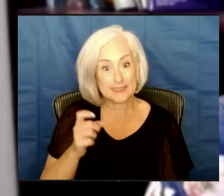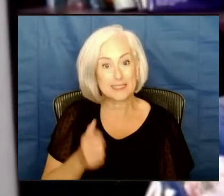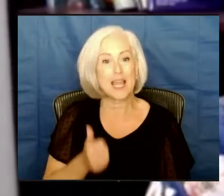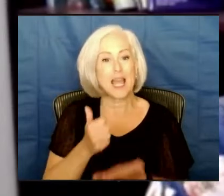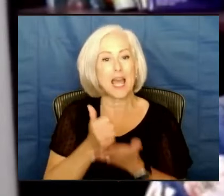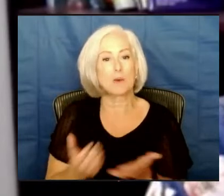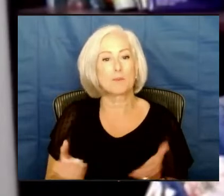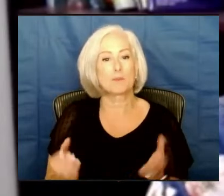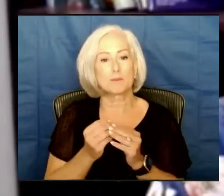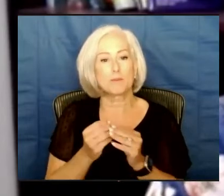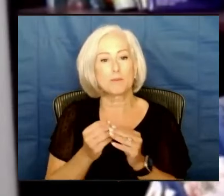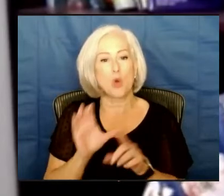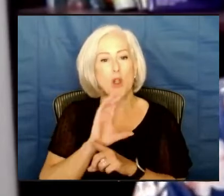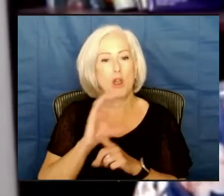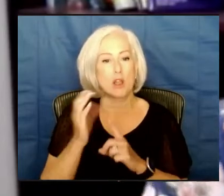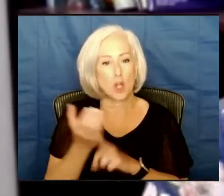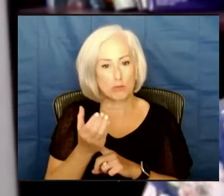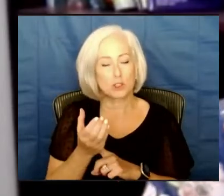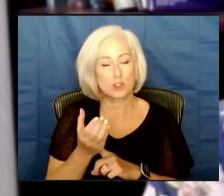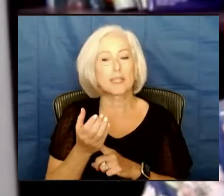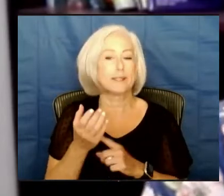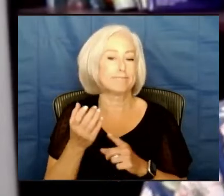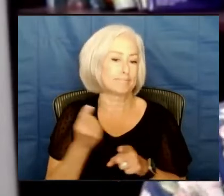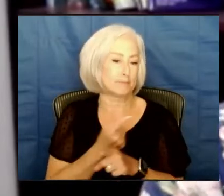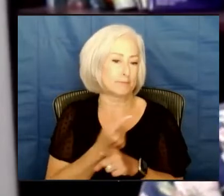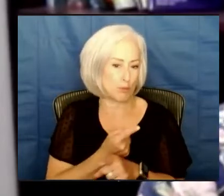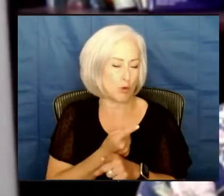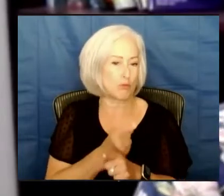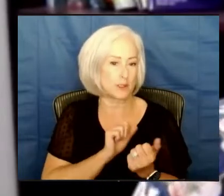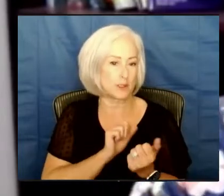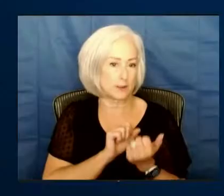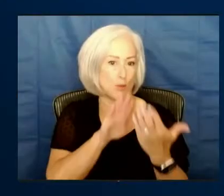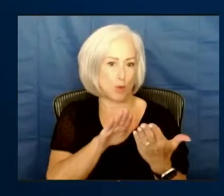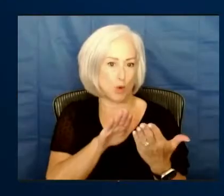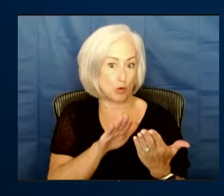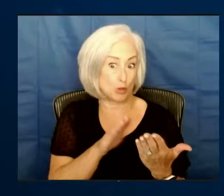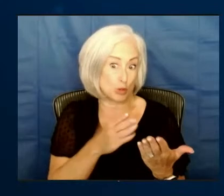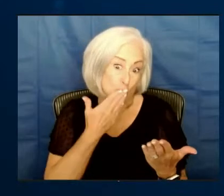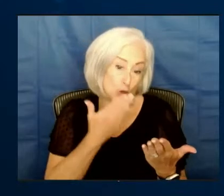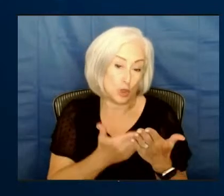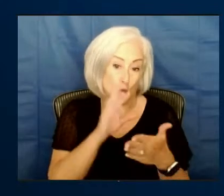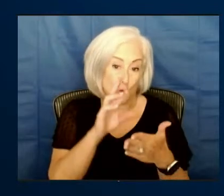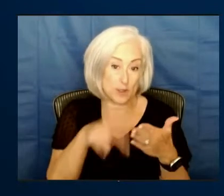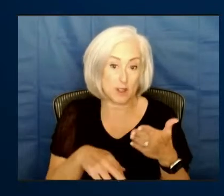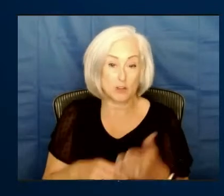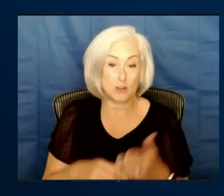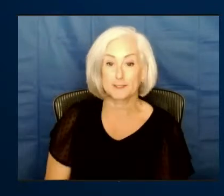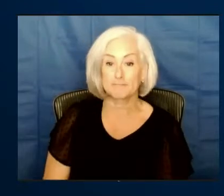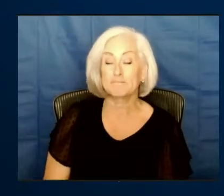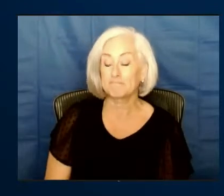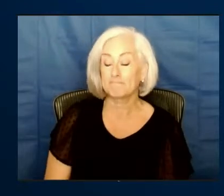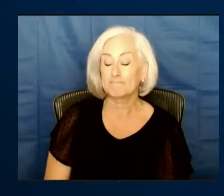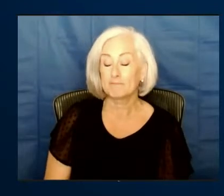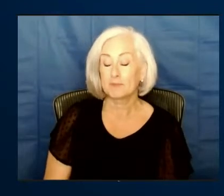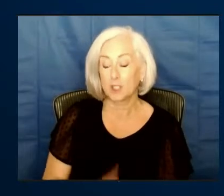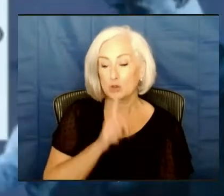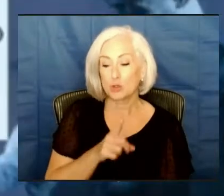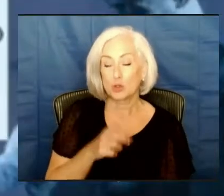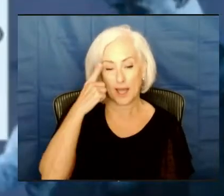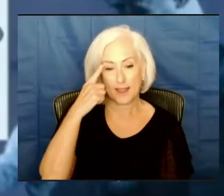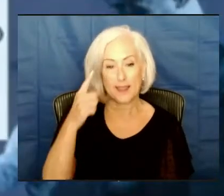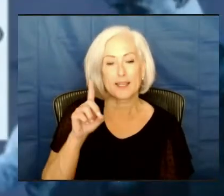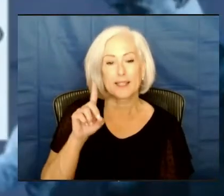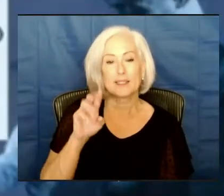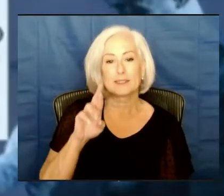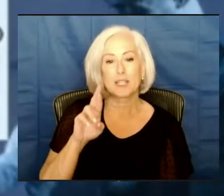competent or humble approach that got good results. Yeah, I think that's true. I think what Dr. Monks said is